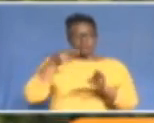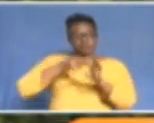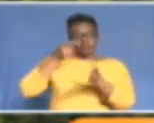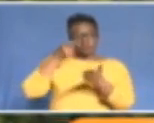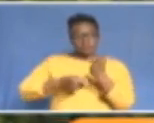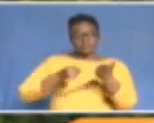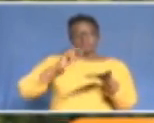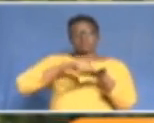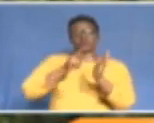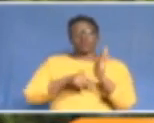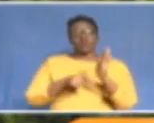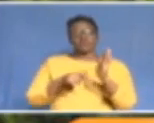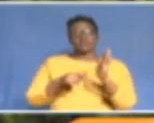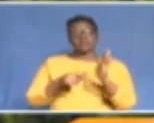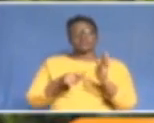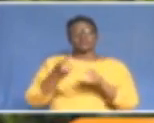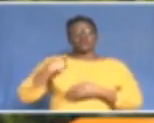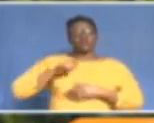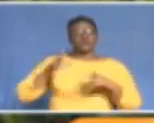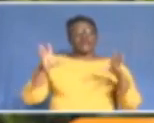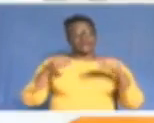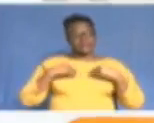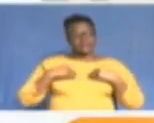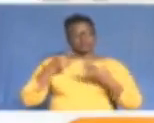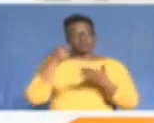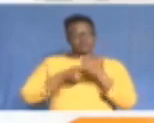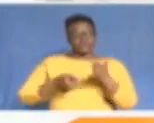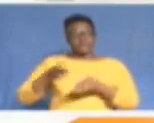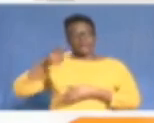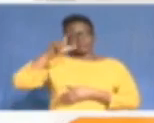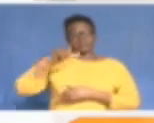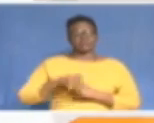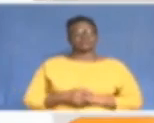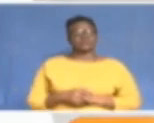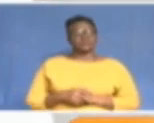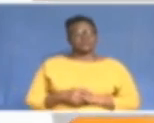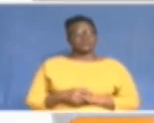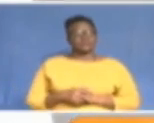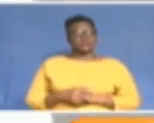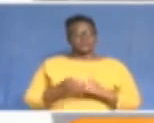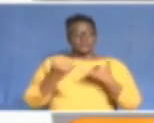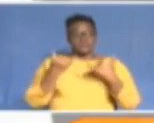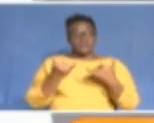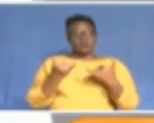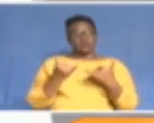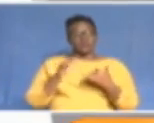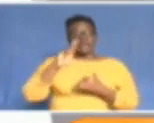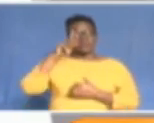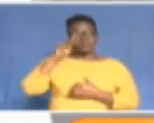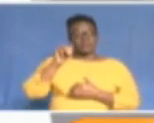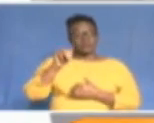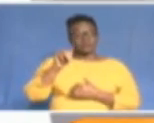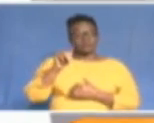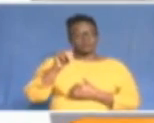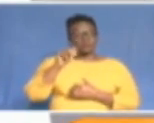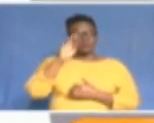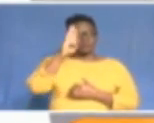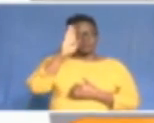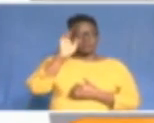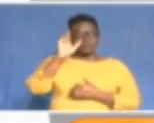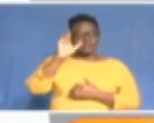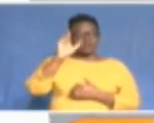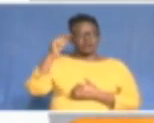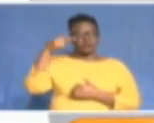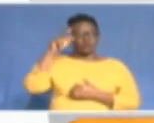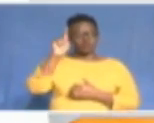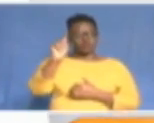actually saying is accepting to be taxed further. And now, Belgut lawmaker Nelson Koech wants the House back in session